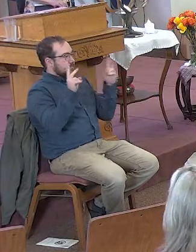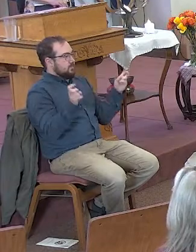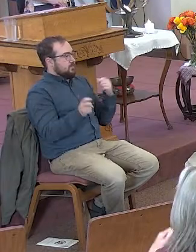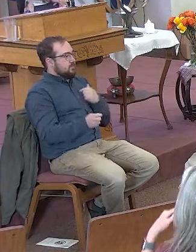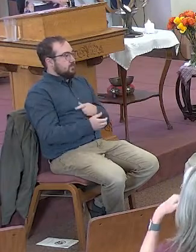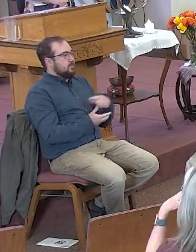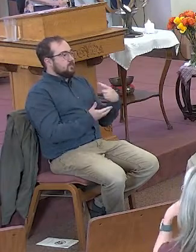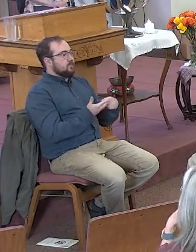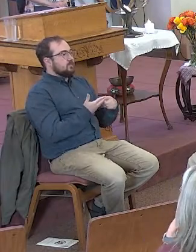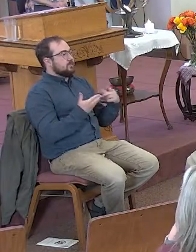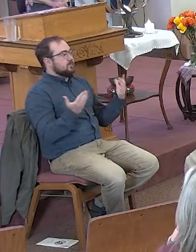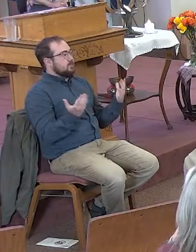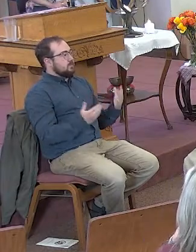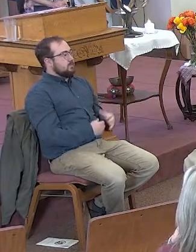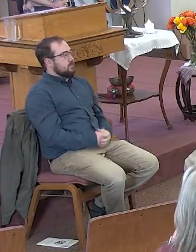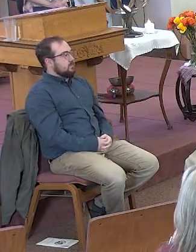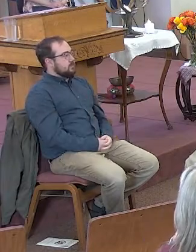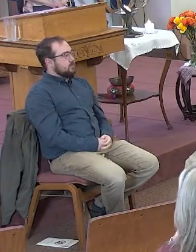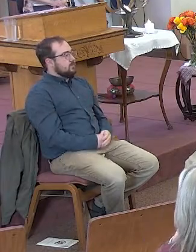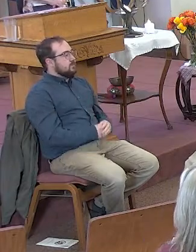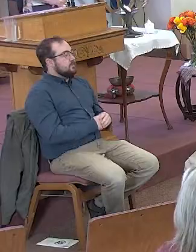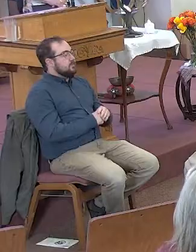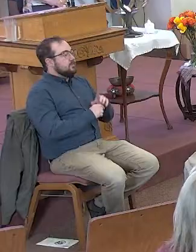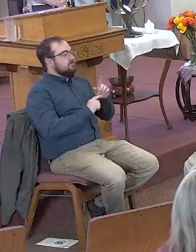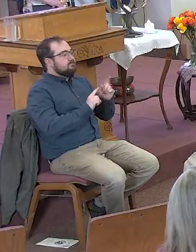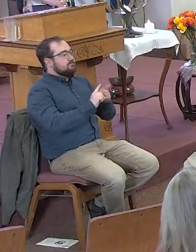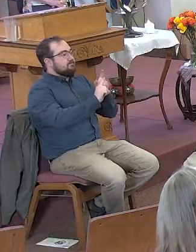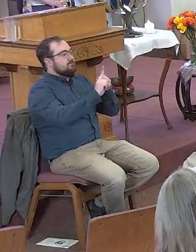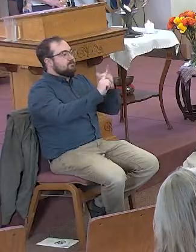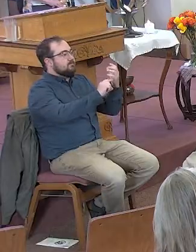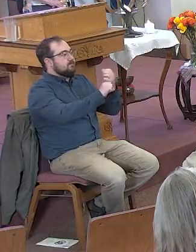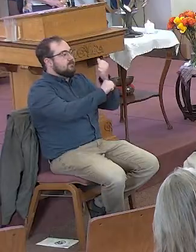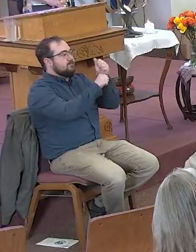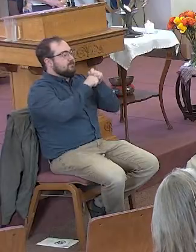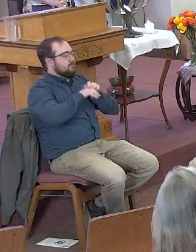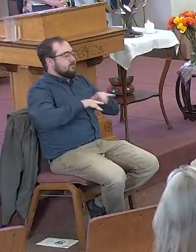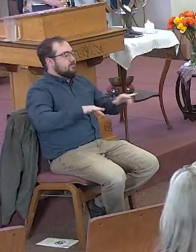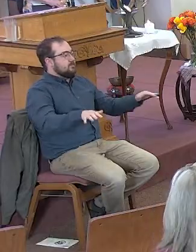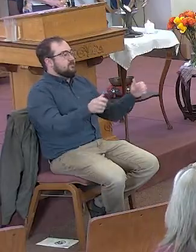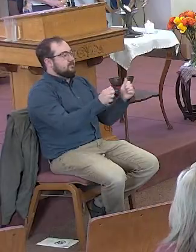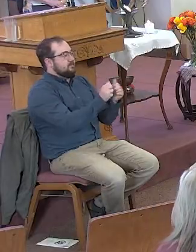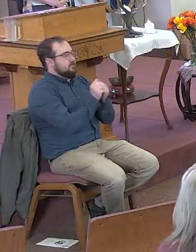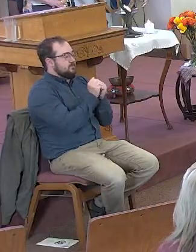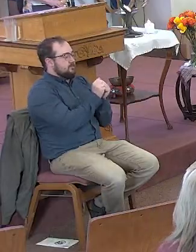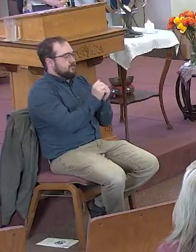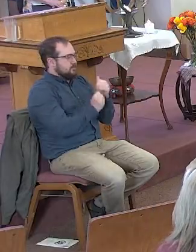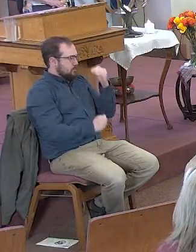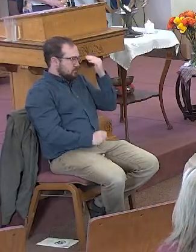are talking this month about flourishing together. Does anyone know what